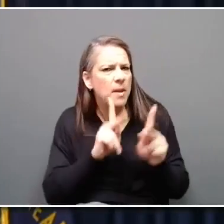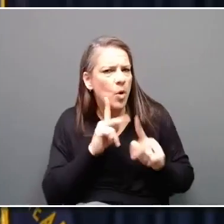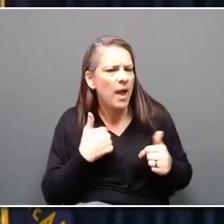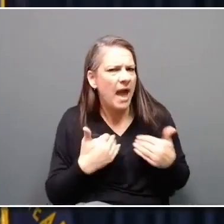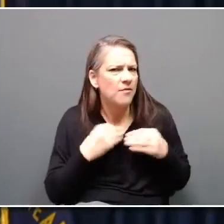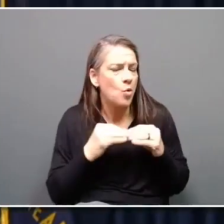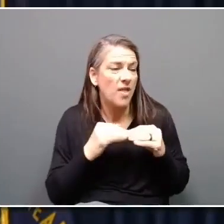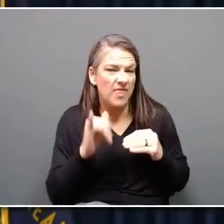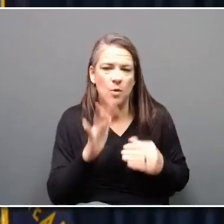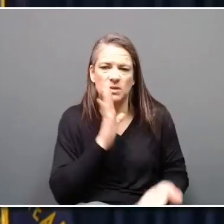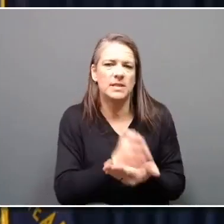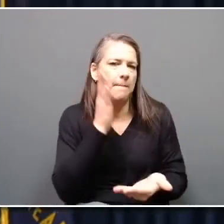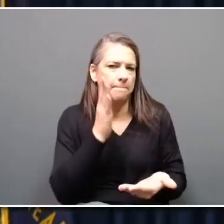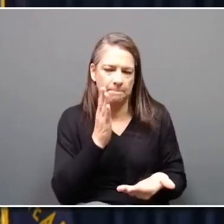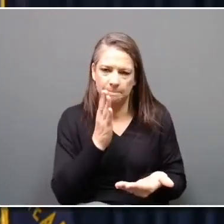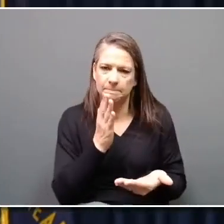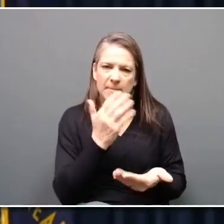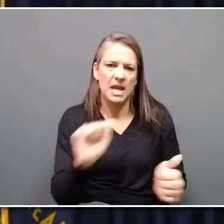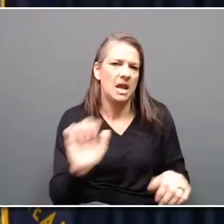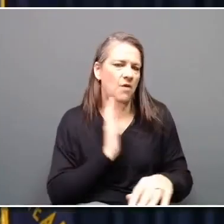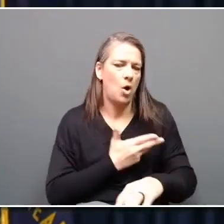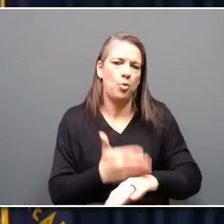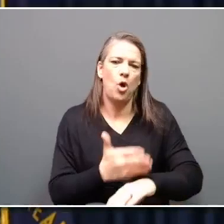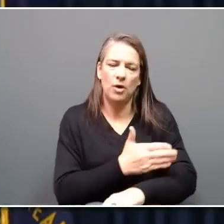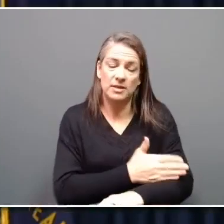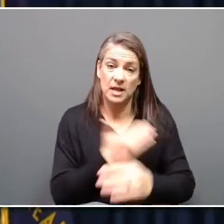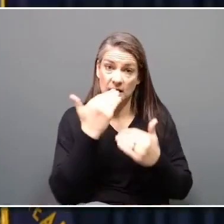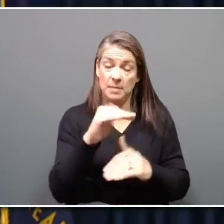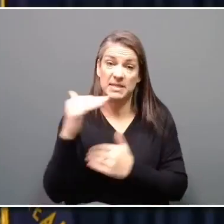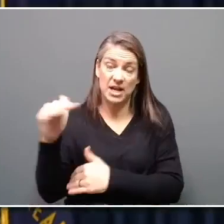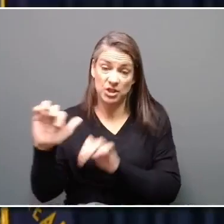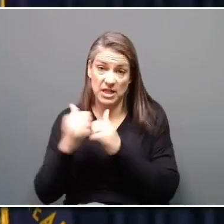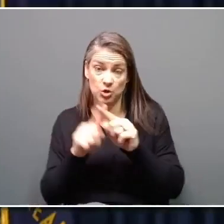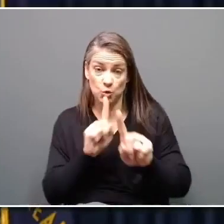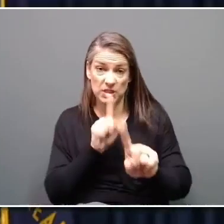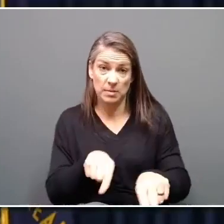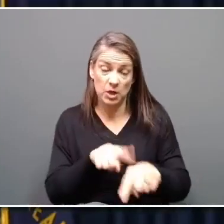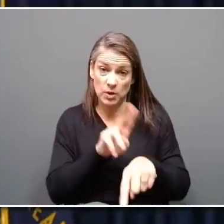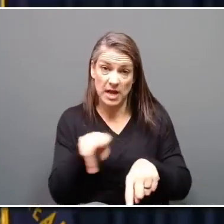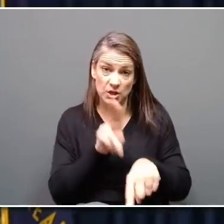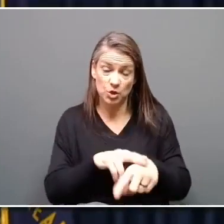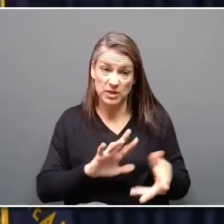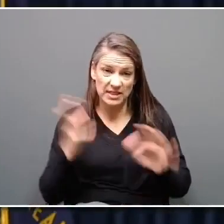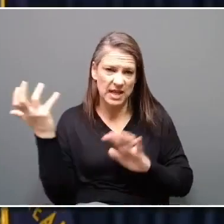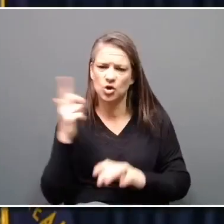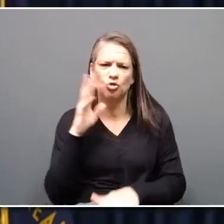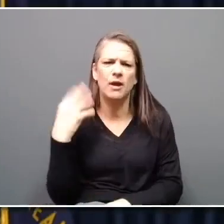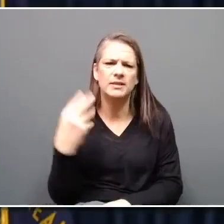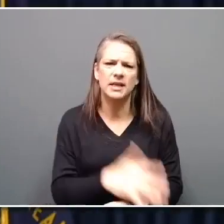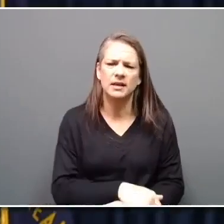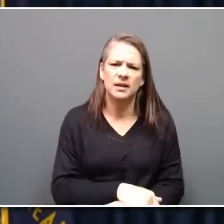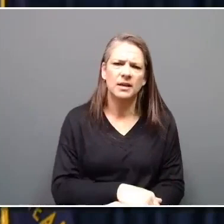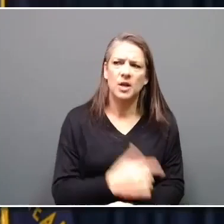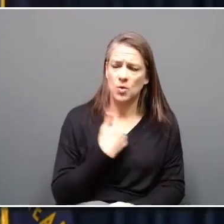all of that progress. The limitations on how you respond to a natural disaster are crazy. The idea that we would just have to